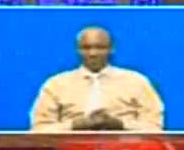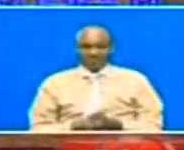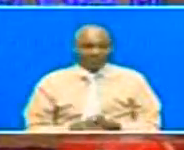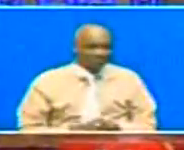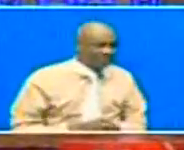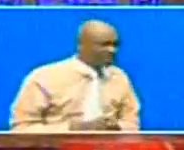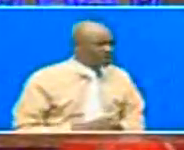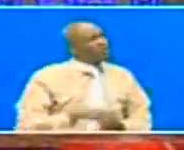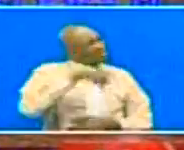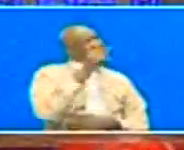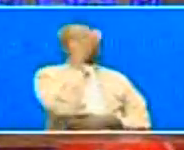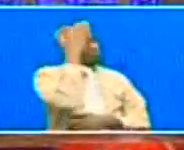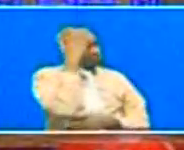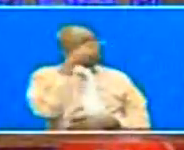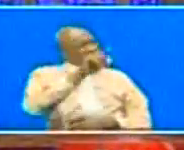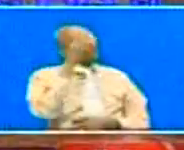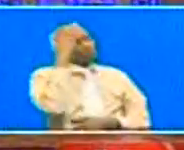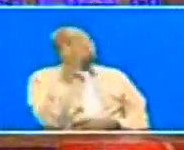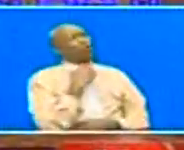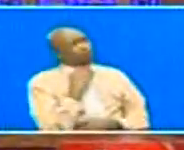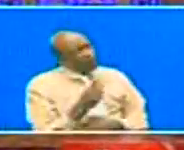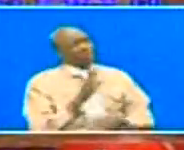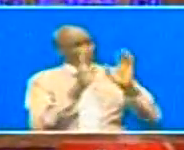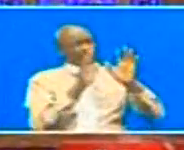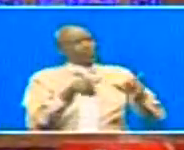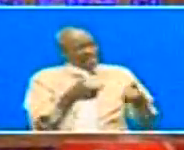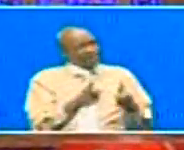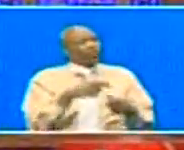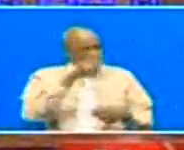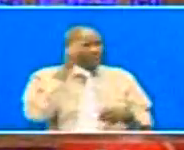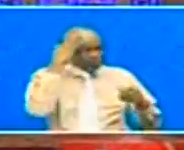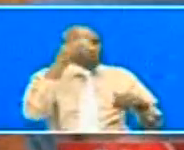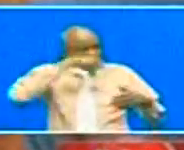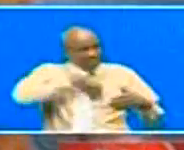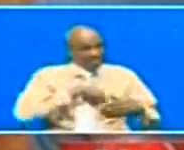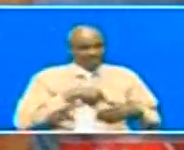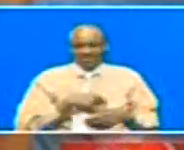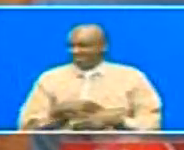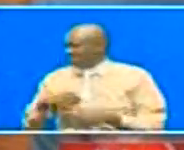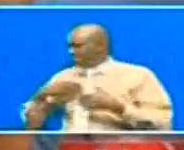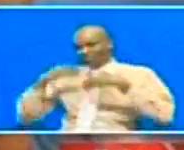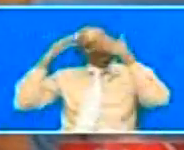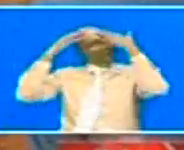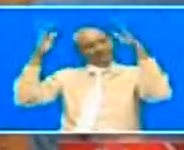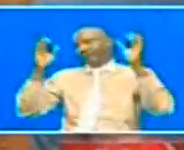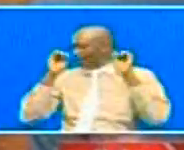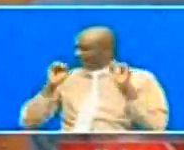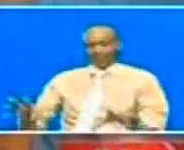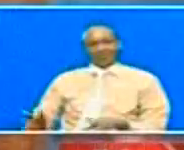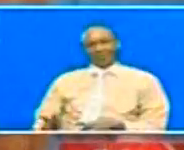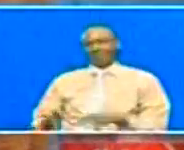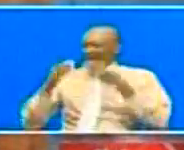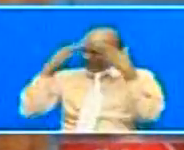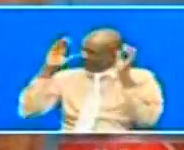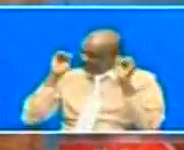Did you know you had it, Fred, all along? Did you know you had the voice, the presence, the ability? I really didn't know. And I